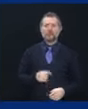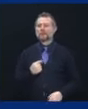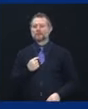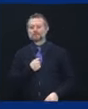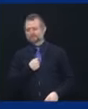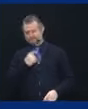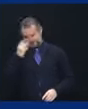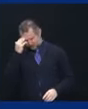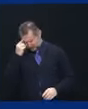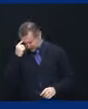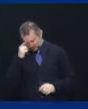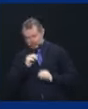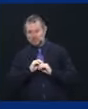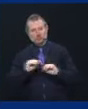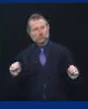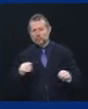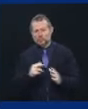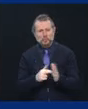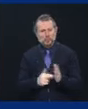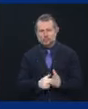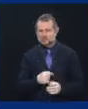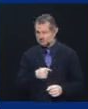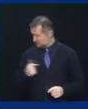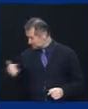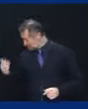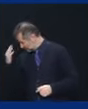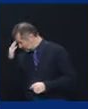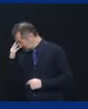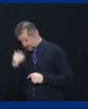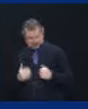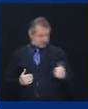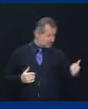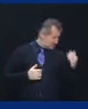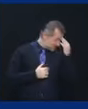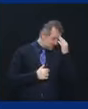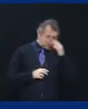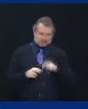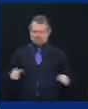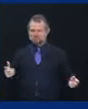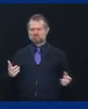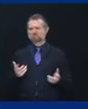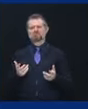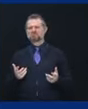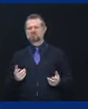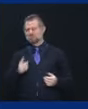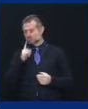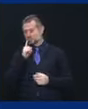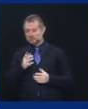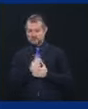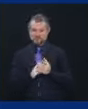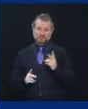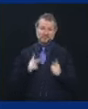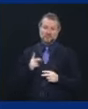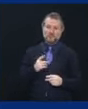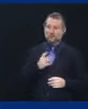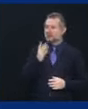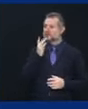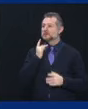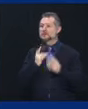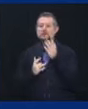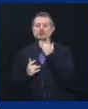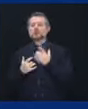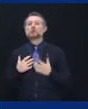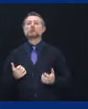Maybe the assembled panel does. I don't believe so. I know you have people who are desperate, Keisha,